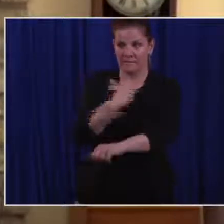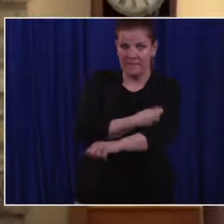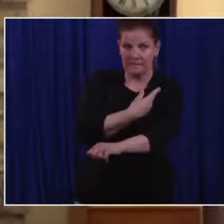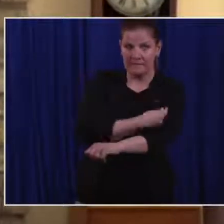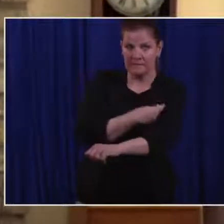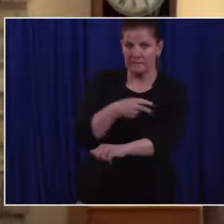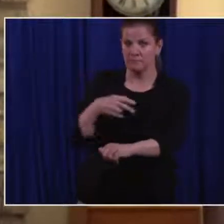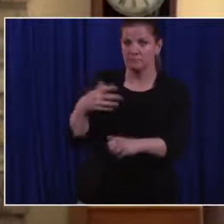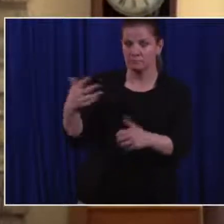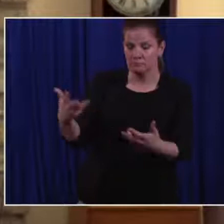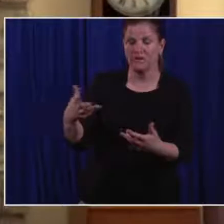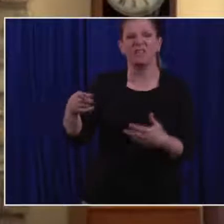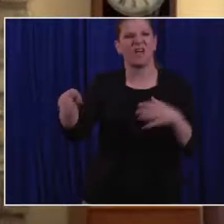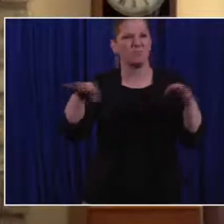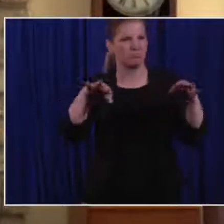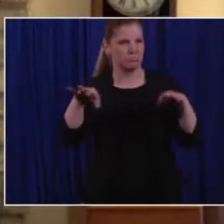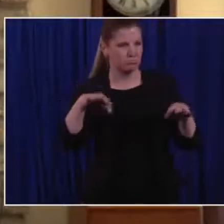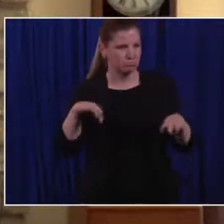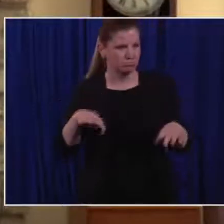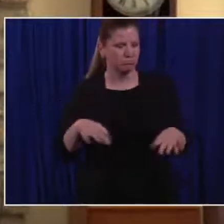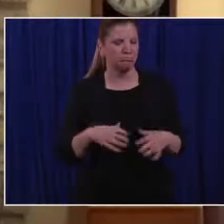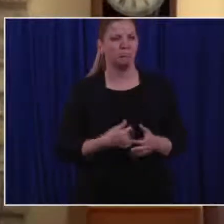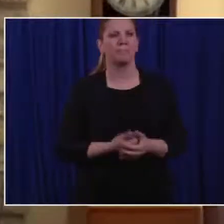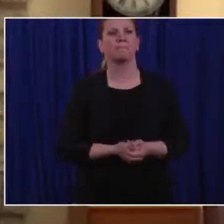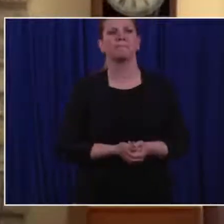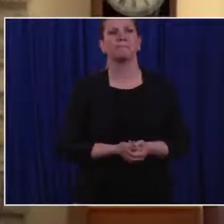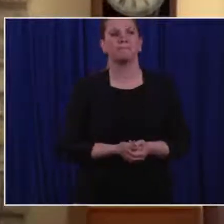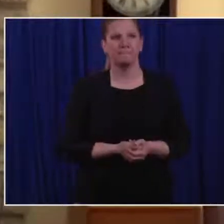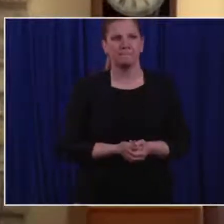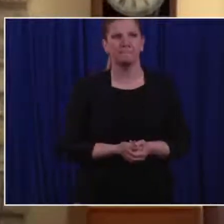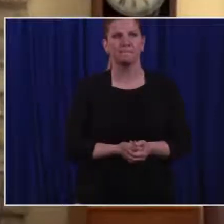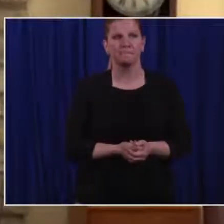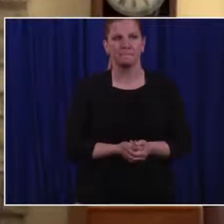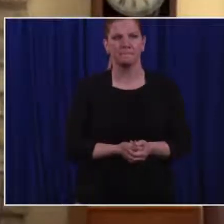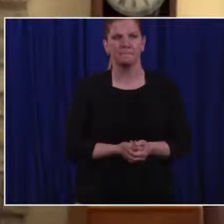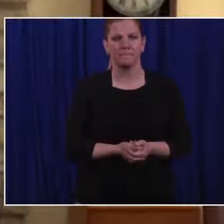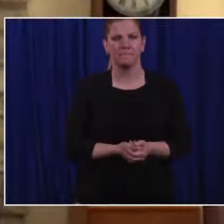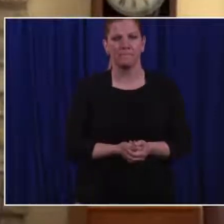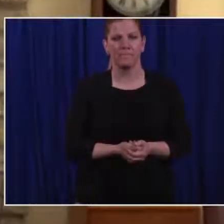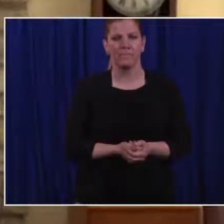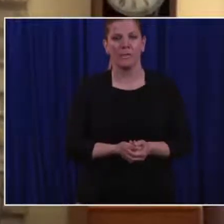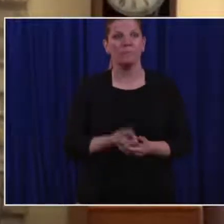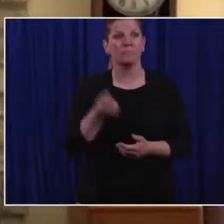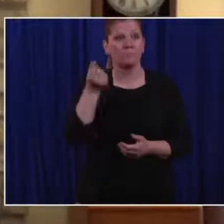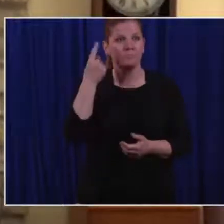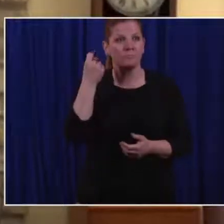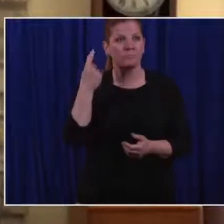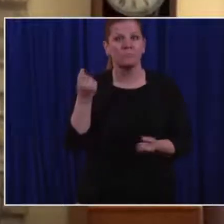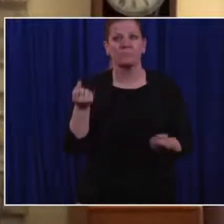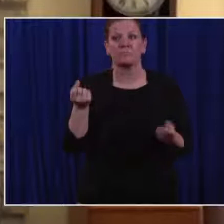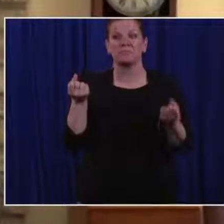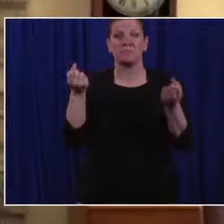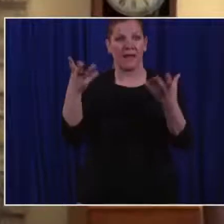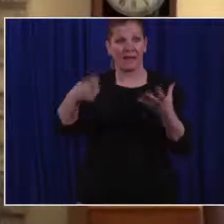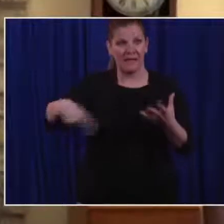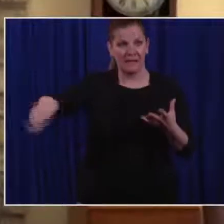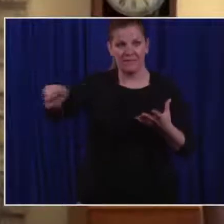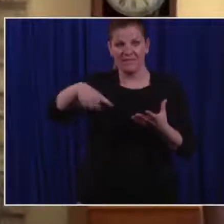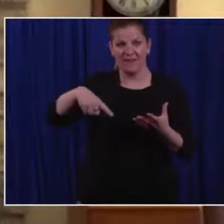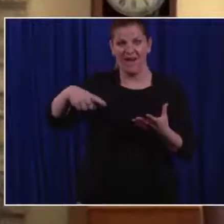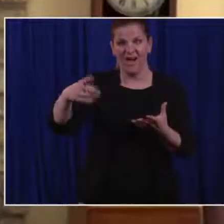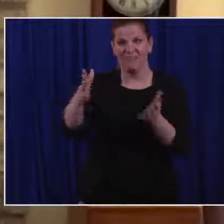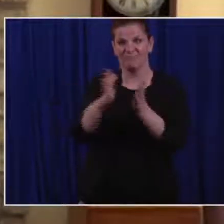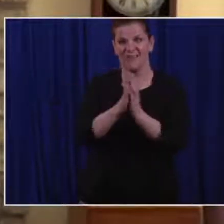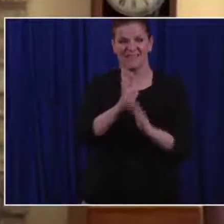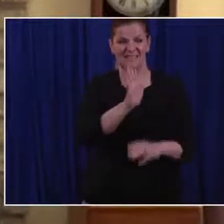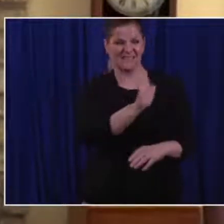told me what was going on. And a number of them requested that we lower